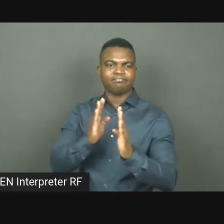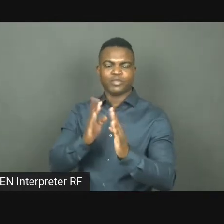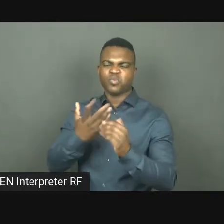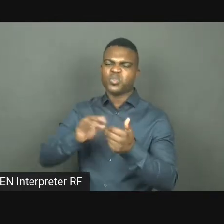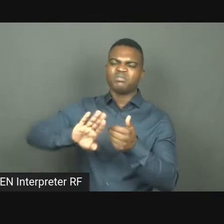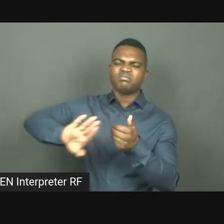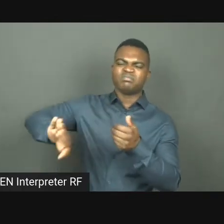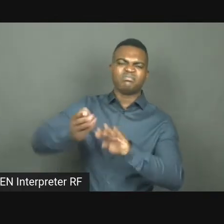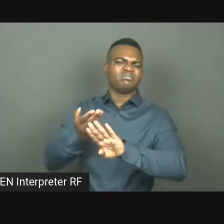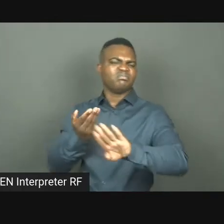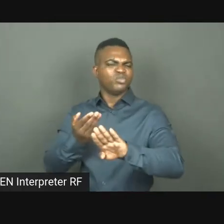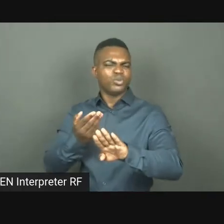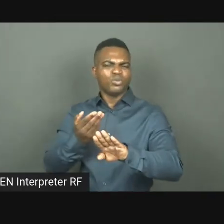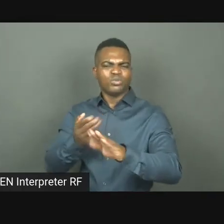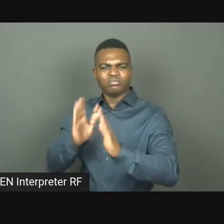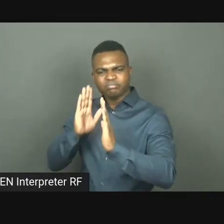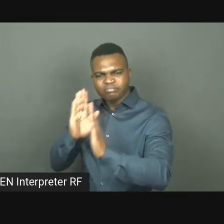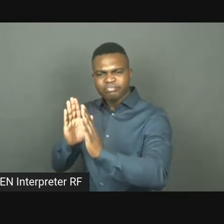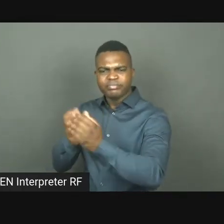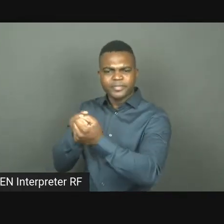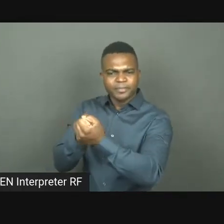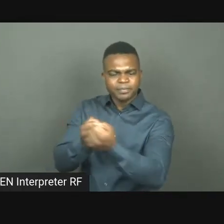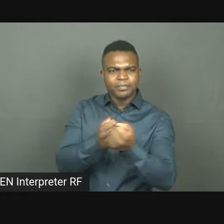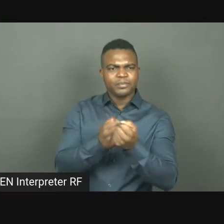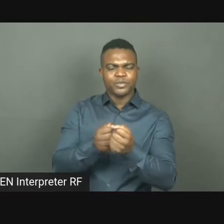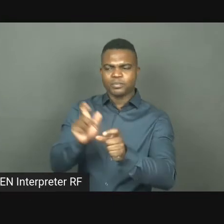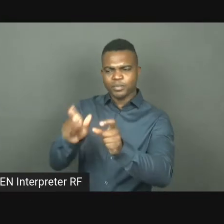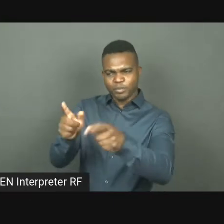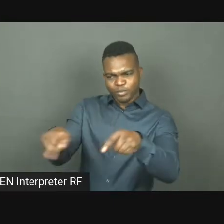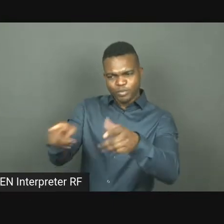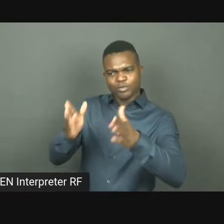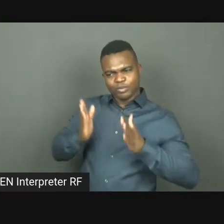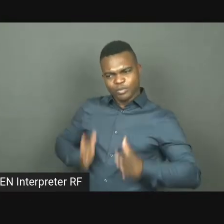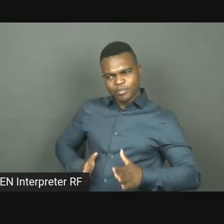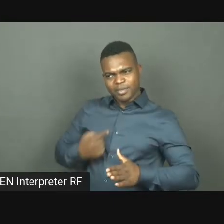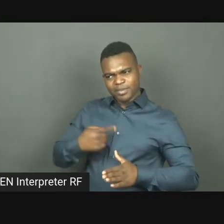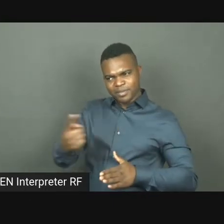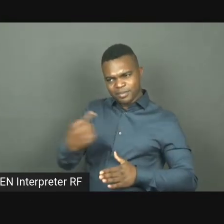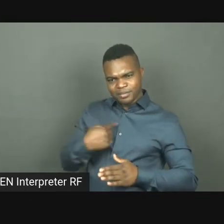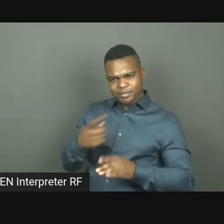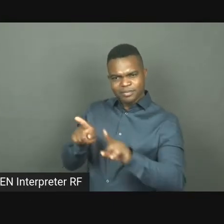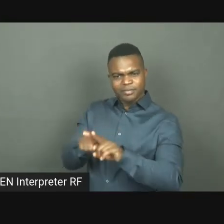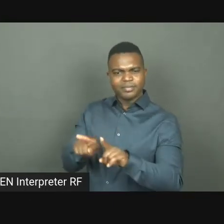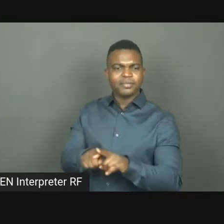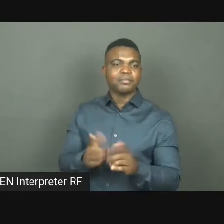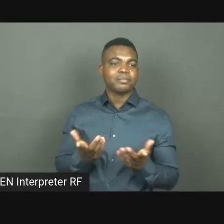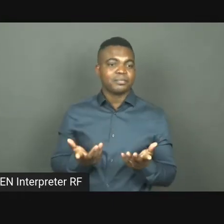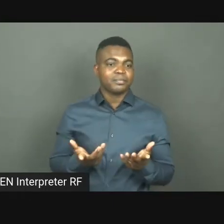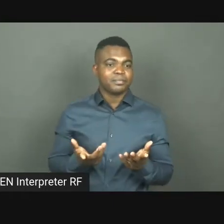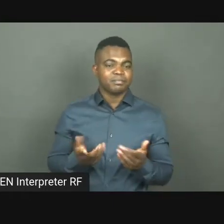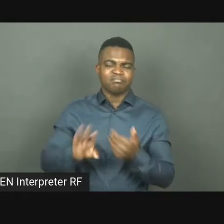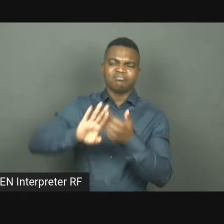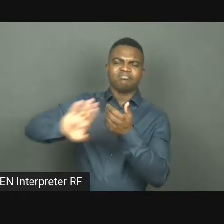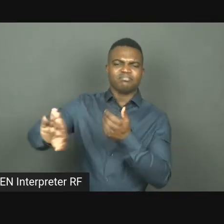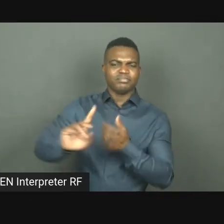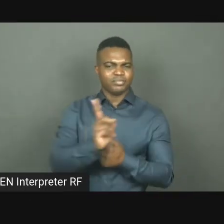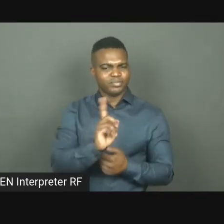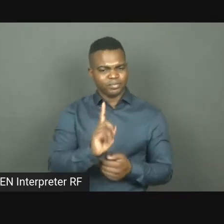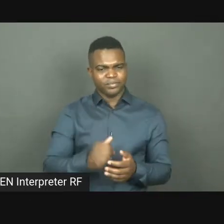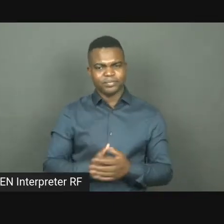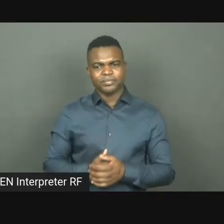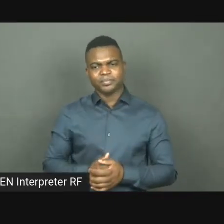advocacy programs globally has changed so much about how we respond to this virus in 2021.